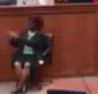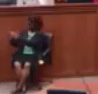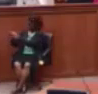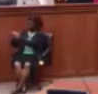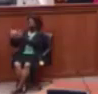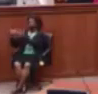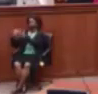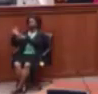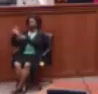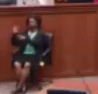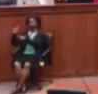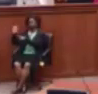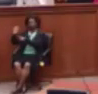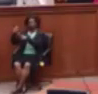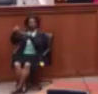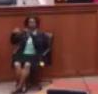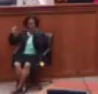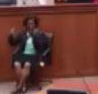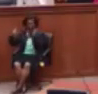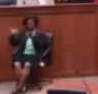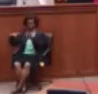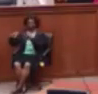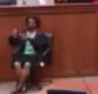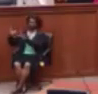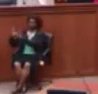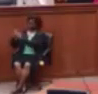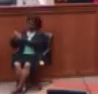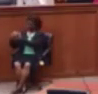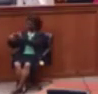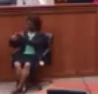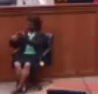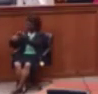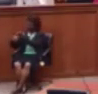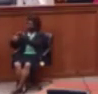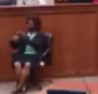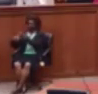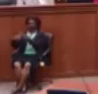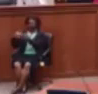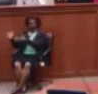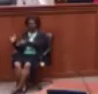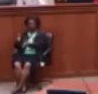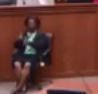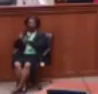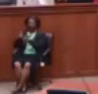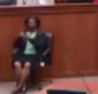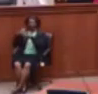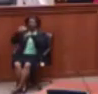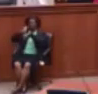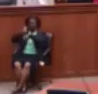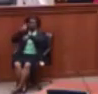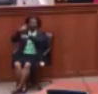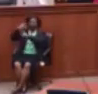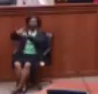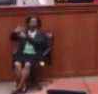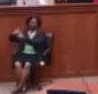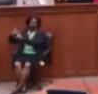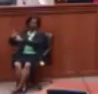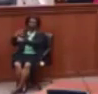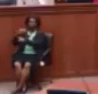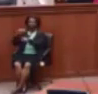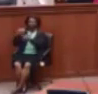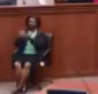CTE needs. They're planning quarterly, and they're getting labor market